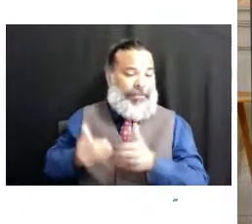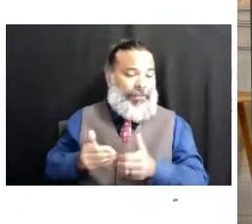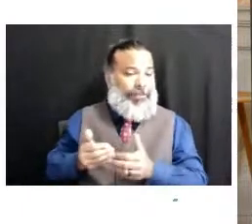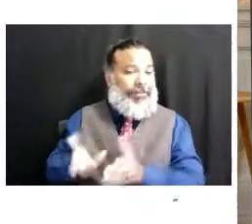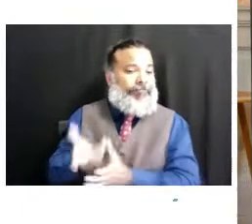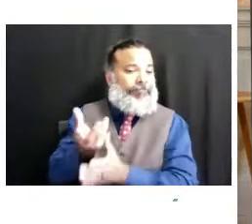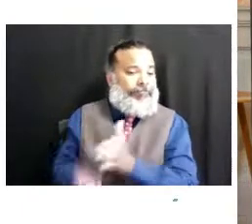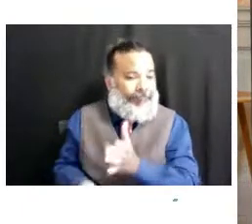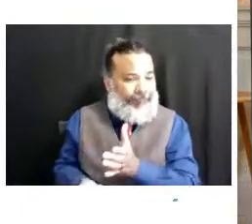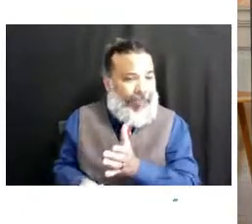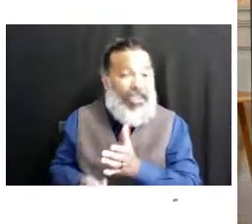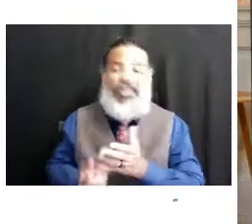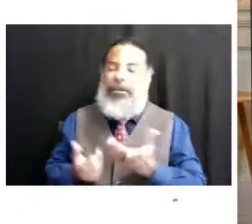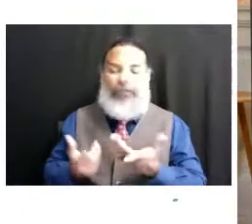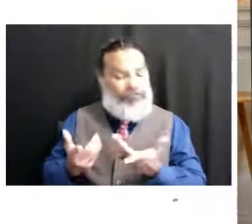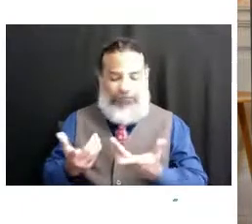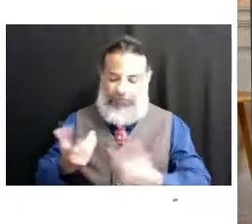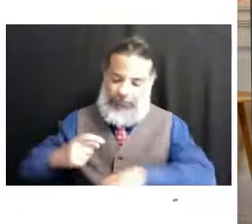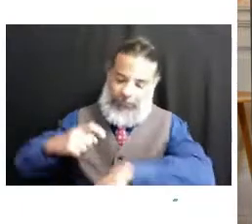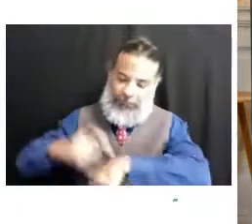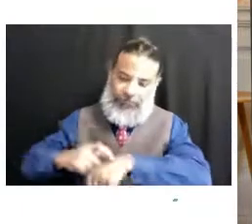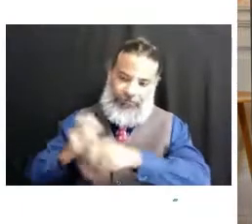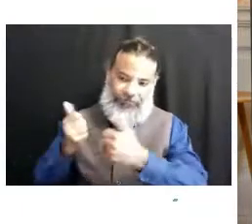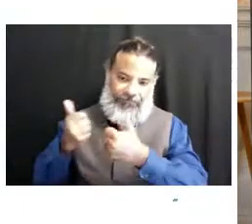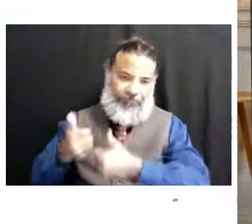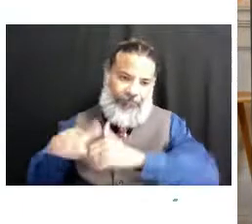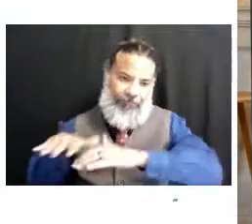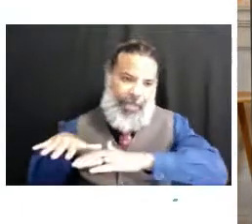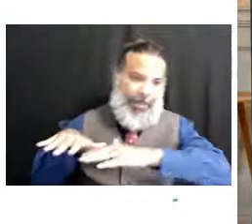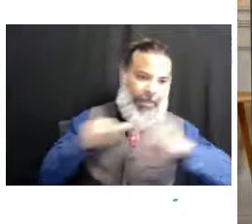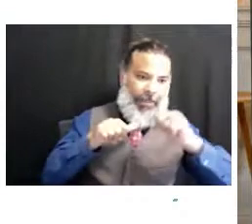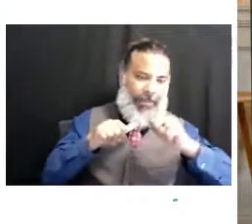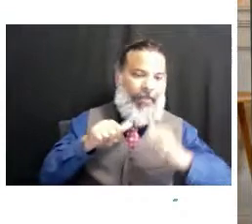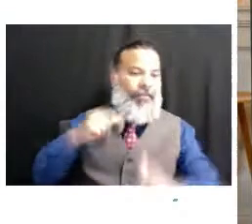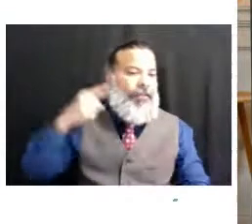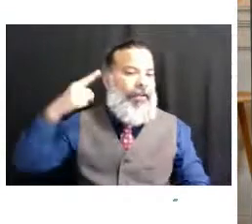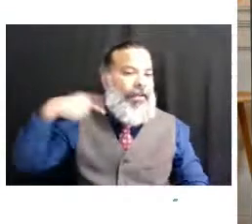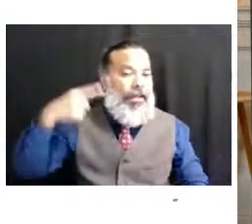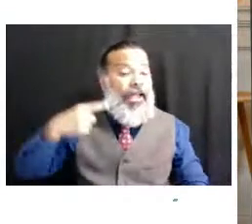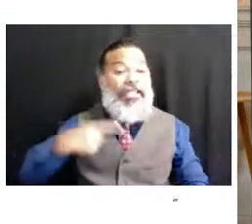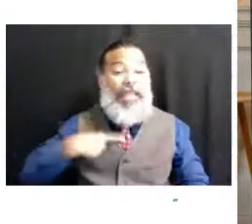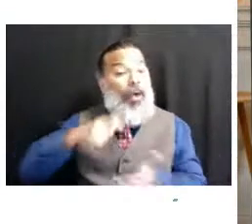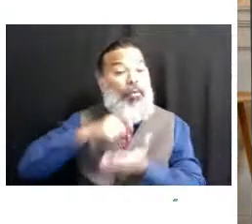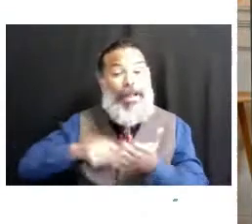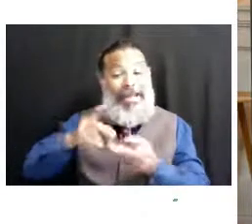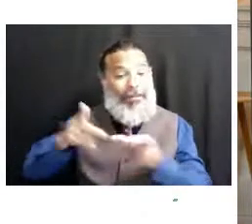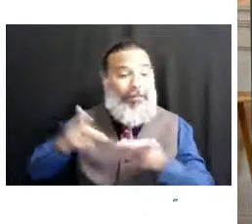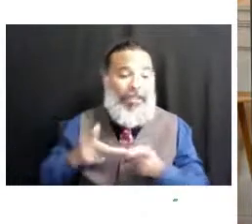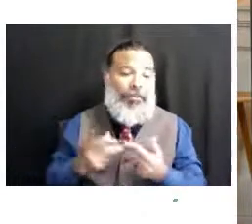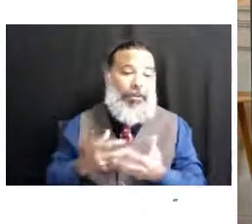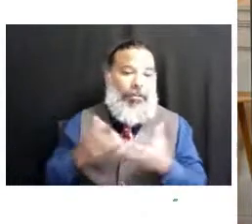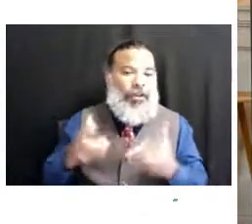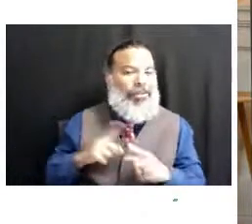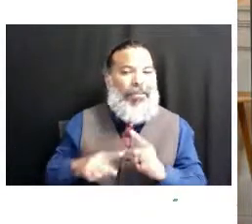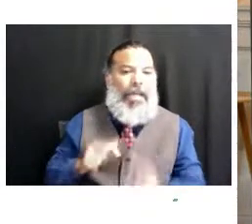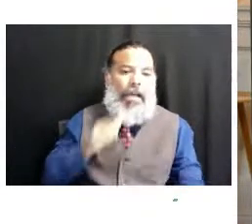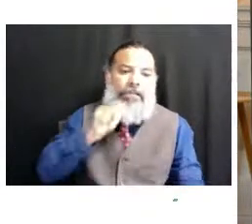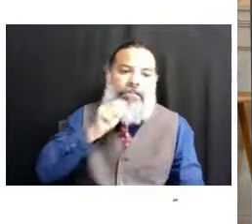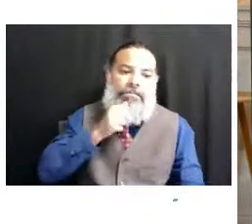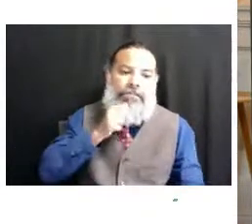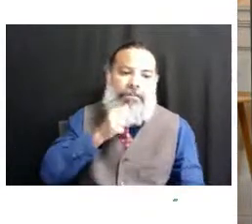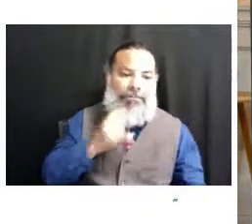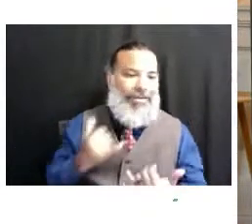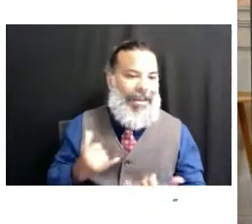is time to leave London, the place, he writes, that I have loved so much, but am so miserable in